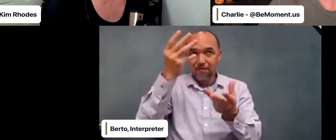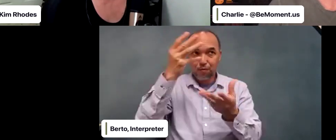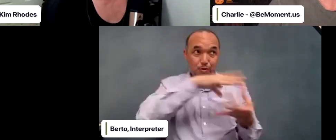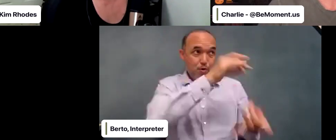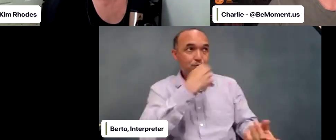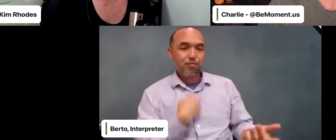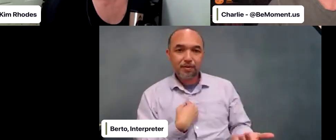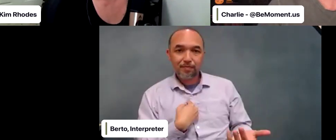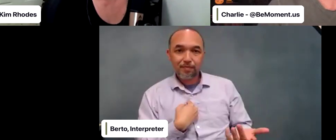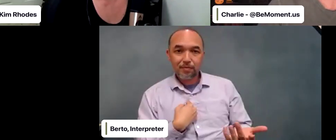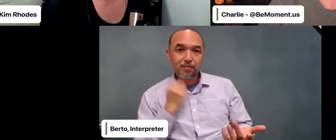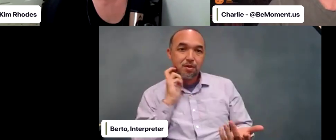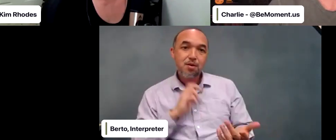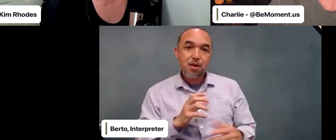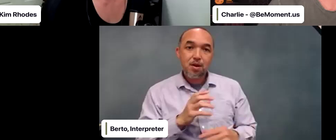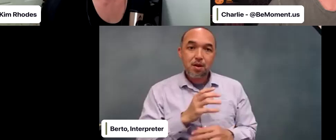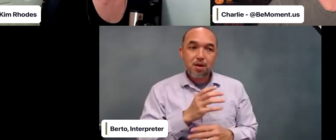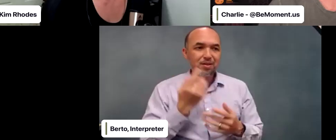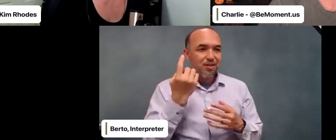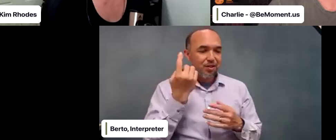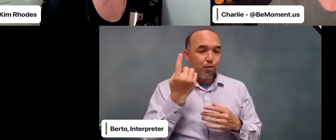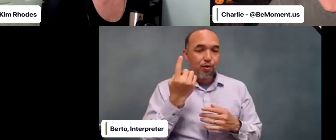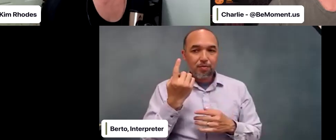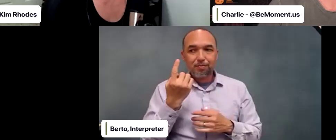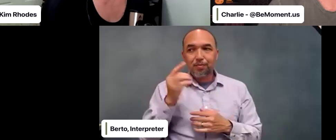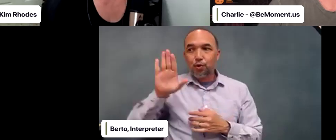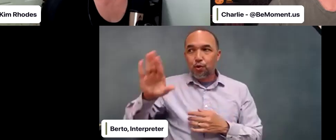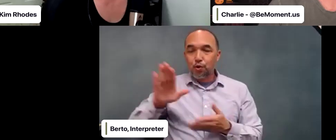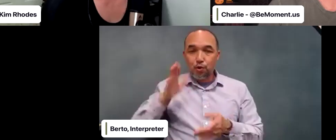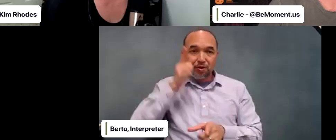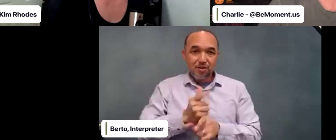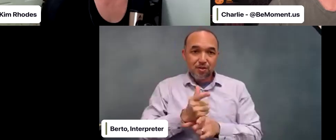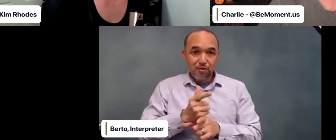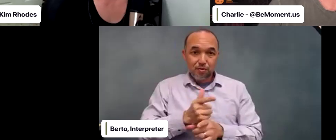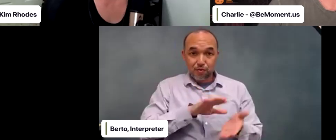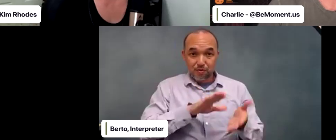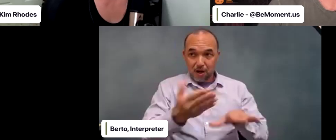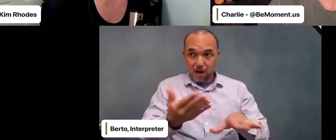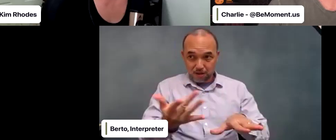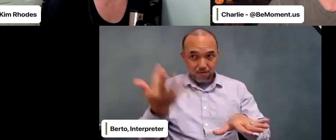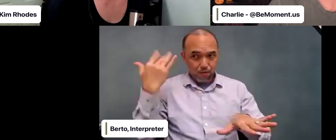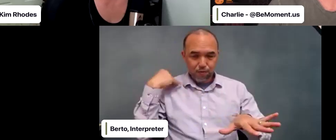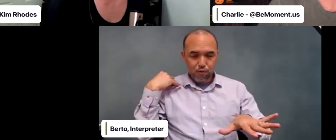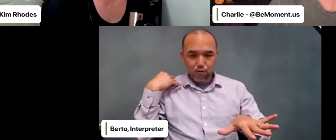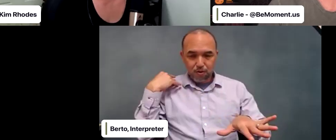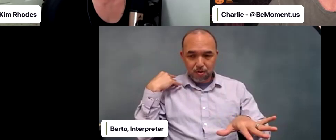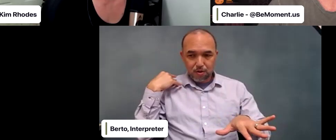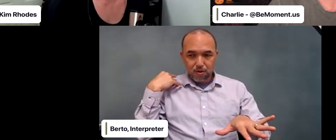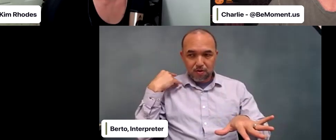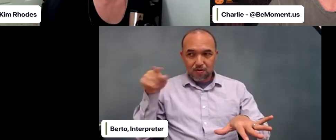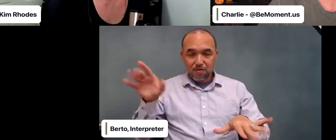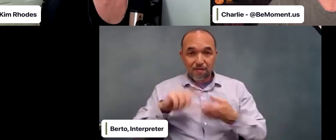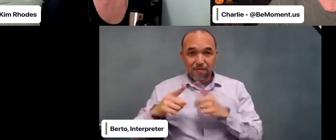her sister had died years earlier. And she finally was able to ask me, she said, do you sense my sister?